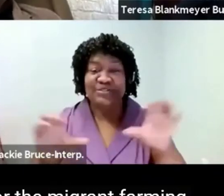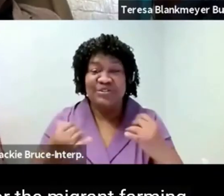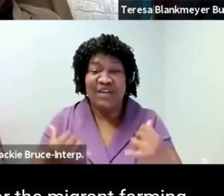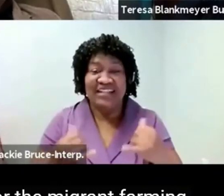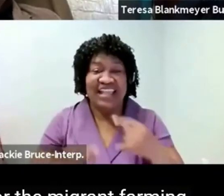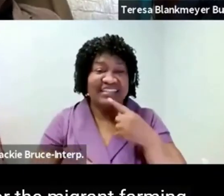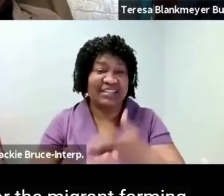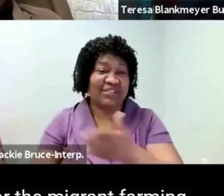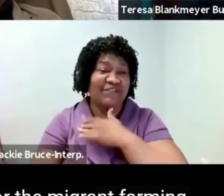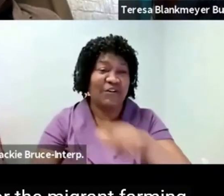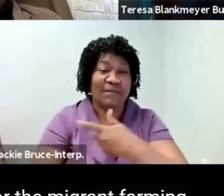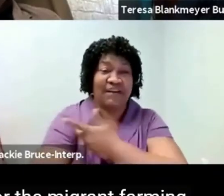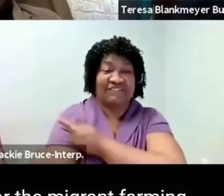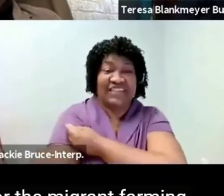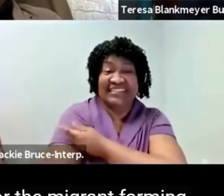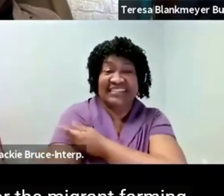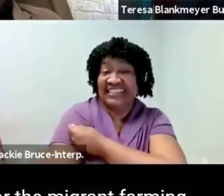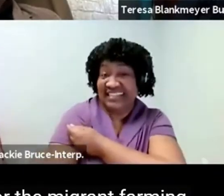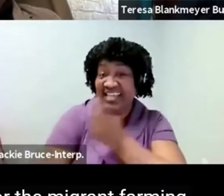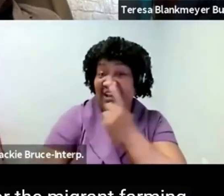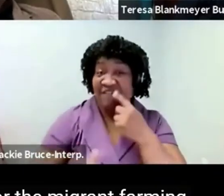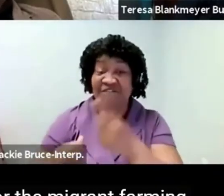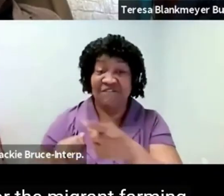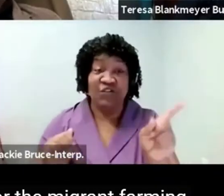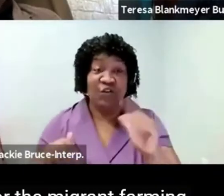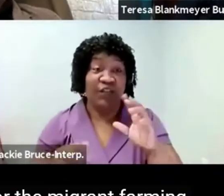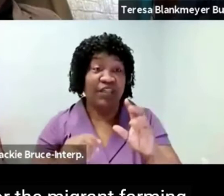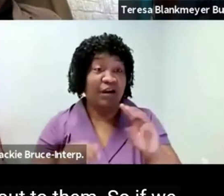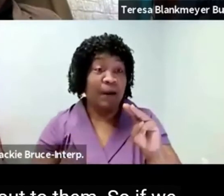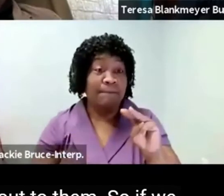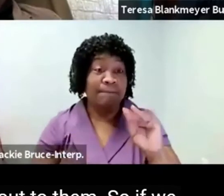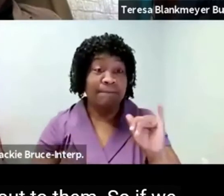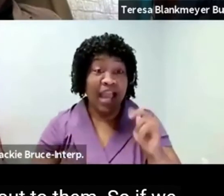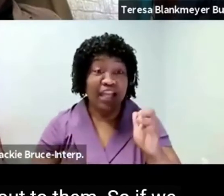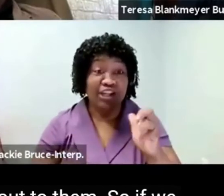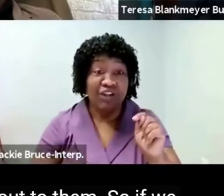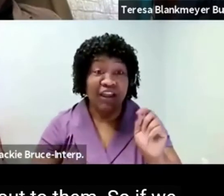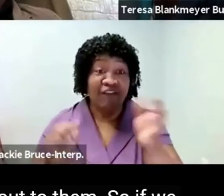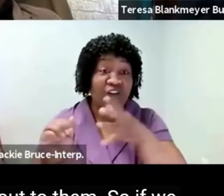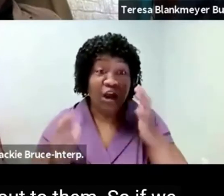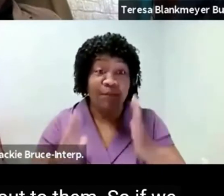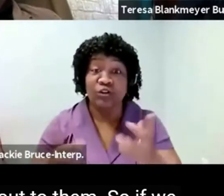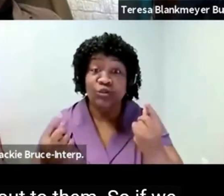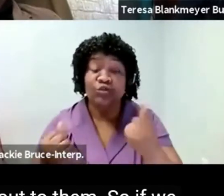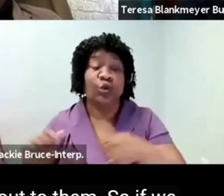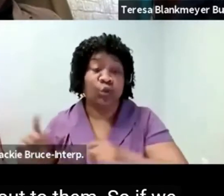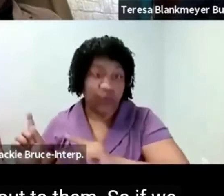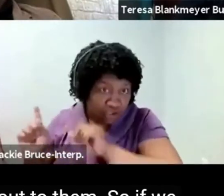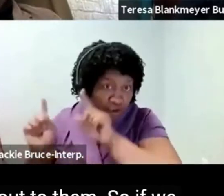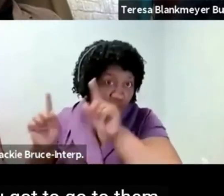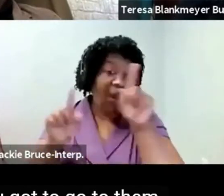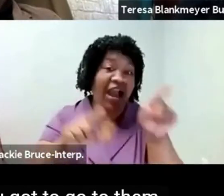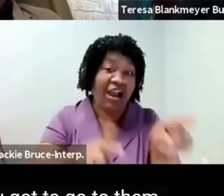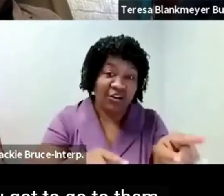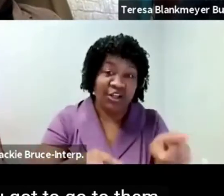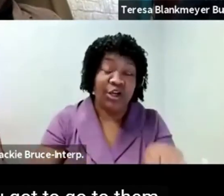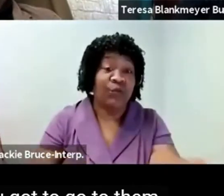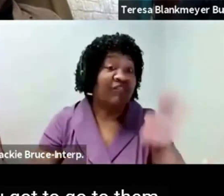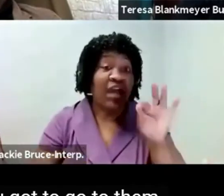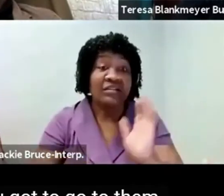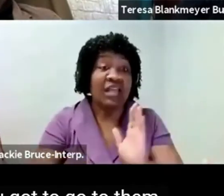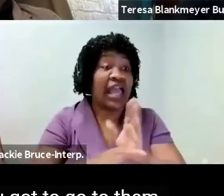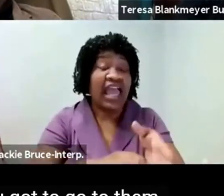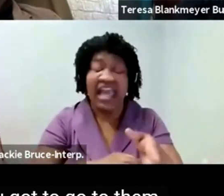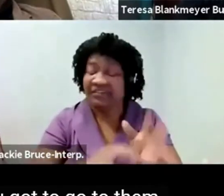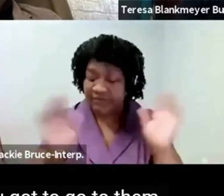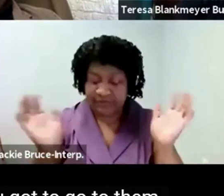earlier about vaccine, for the migrant farming community, whatever, we're going out to them. So if we have to find out after the fact, you